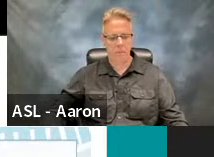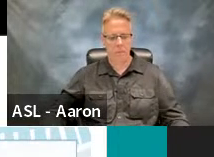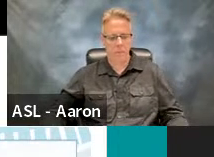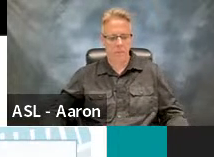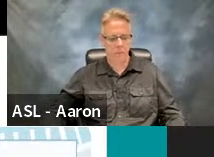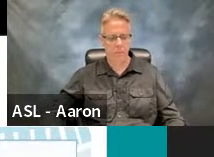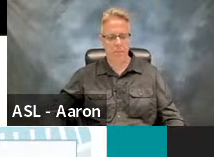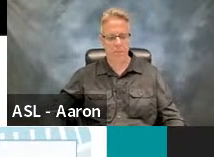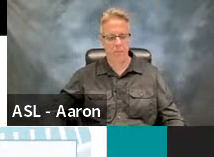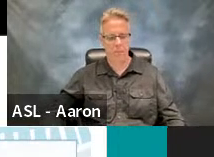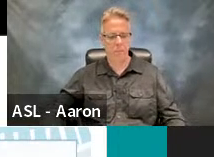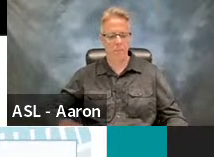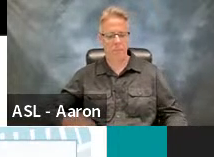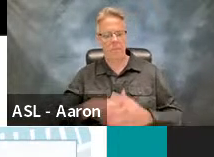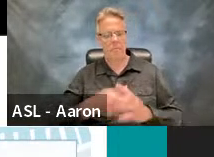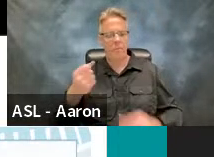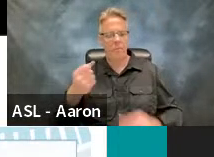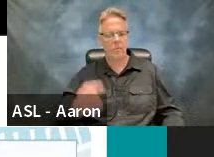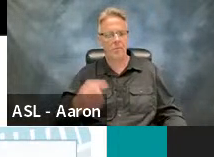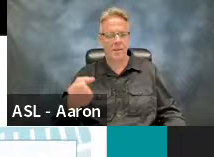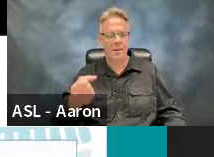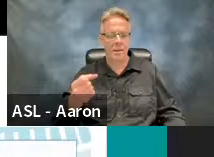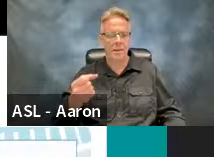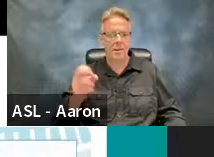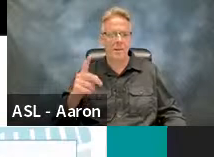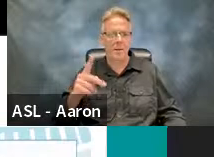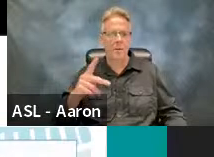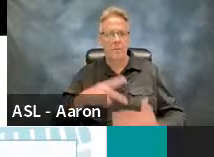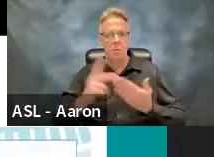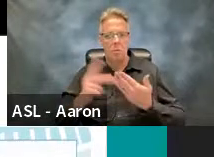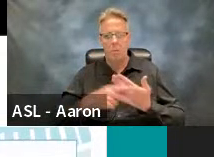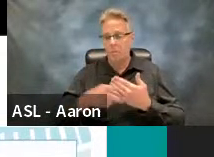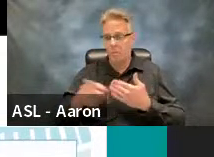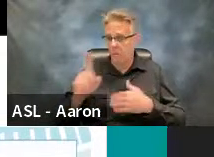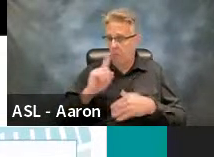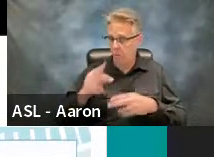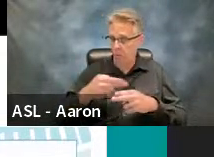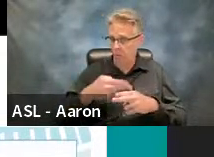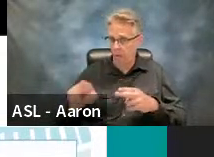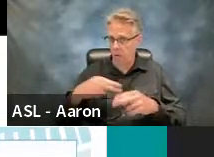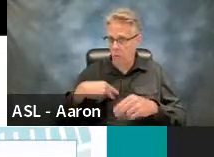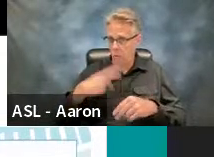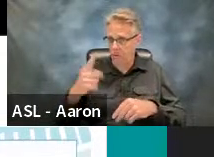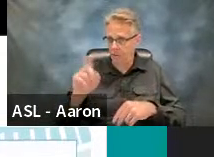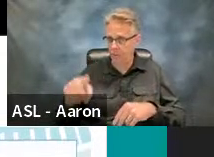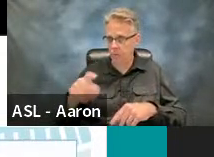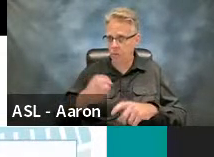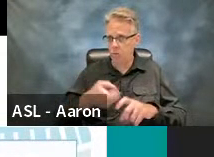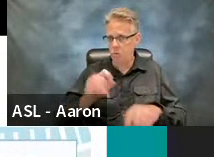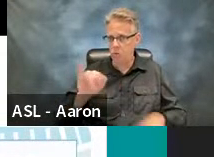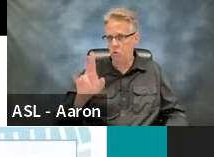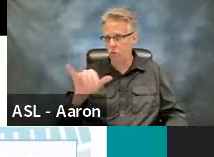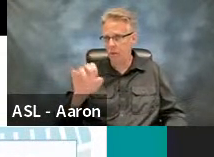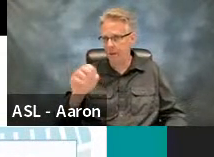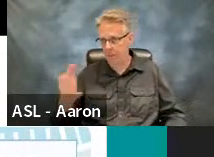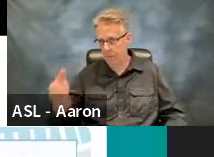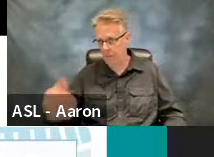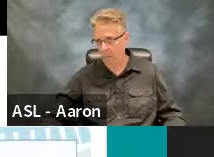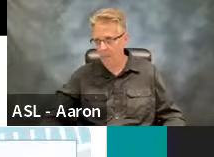again, starting from the south end of the program. And This real graphic- quickly, we have a question Oh. from Julie.